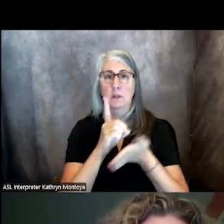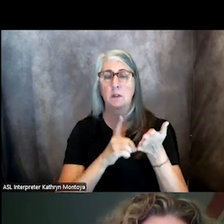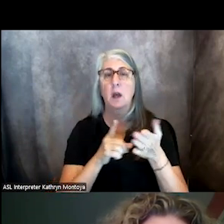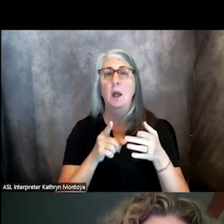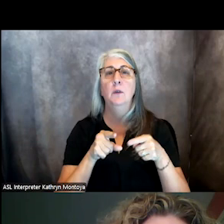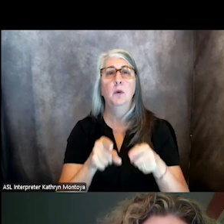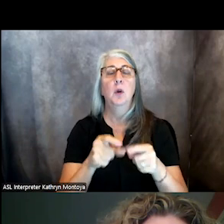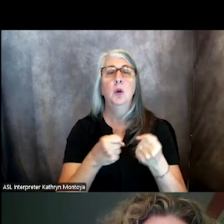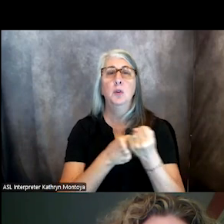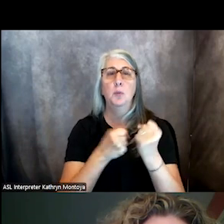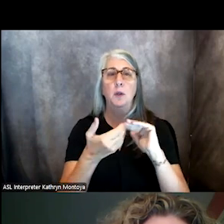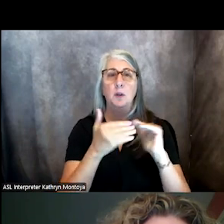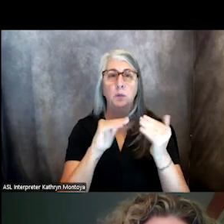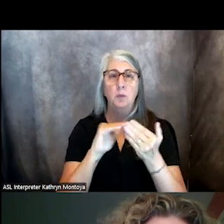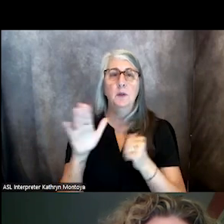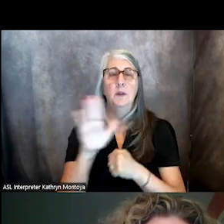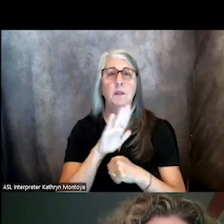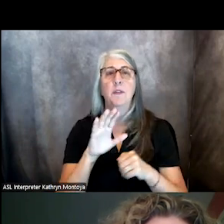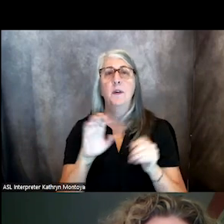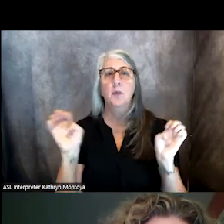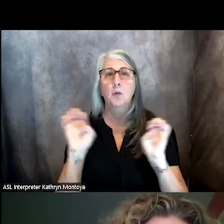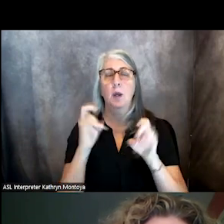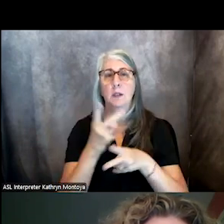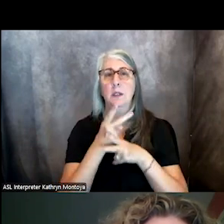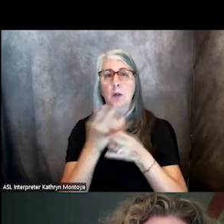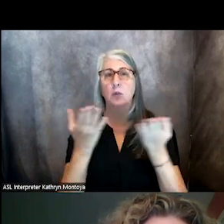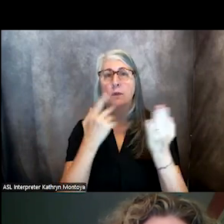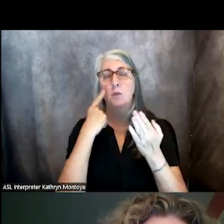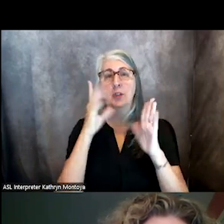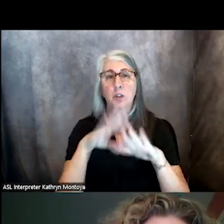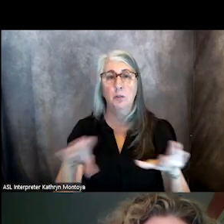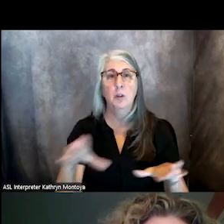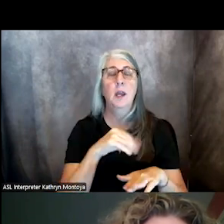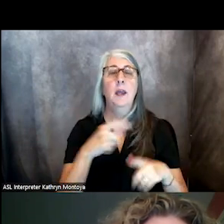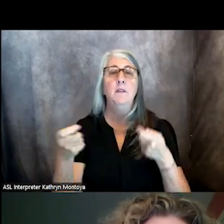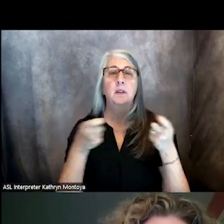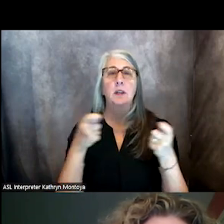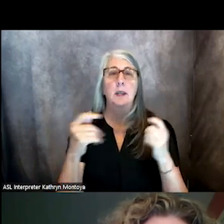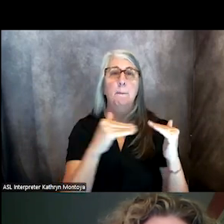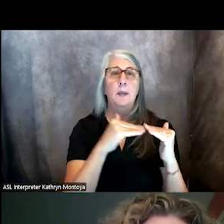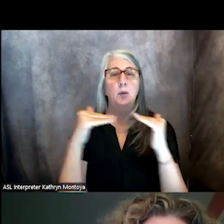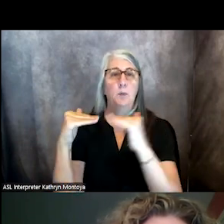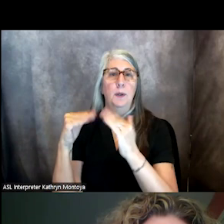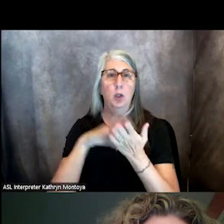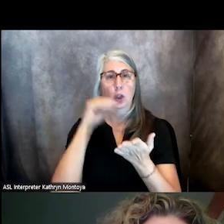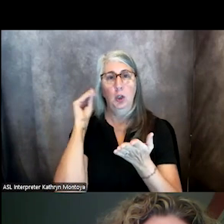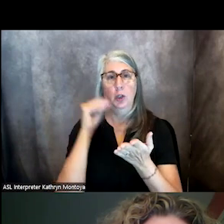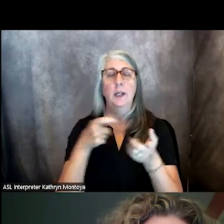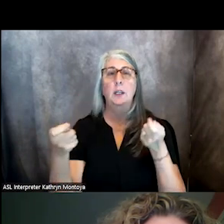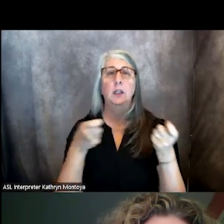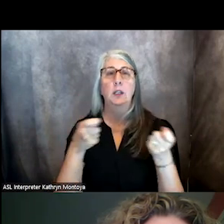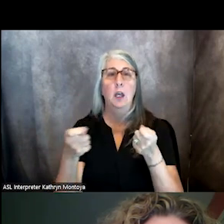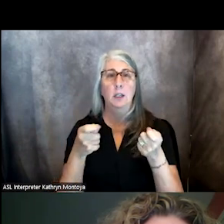communities in the design of their crisis care services for children, as well as facilitating peer-to-peer learning and conducting